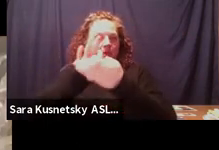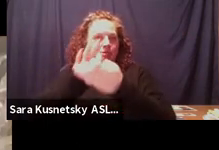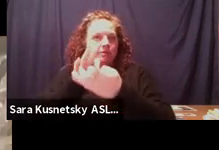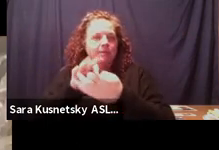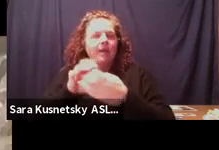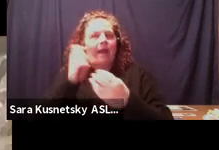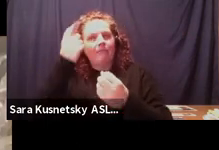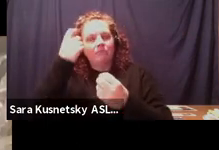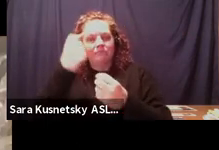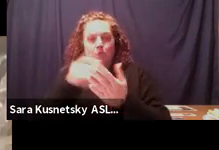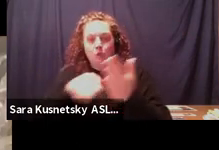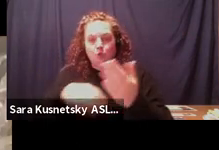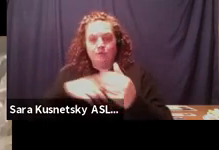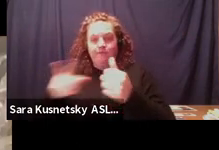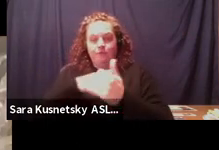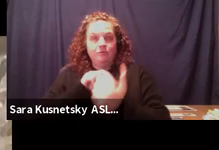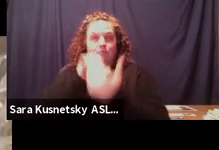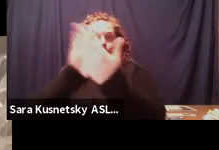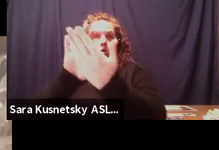all while being trained to keep us safe.